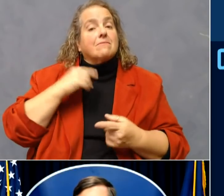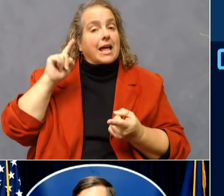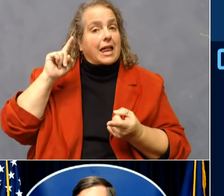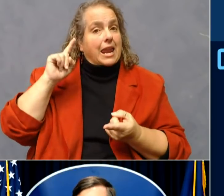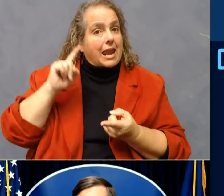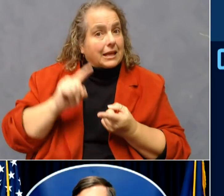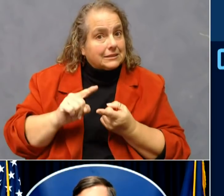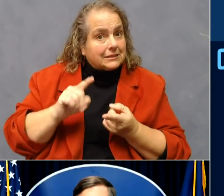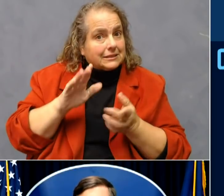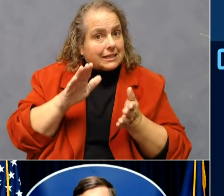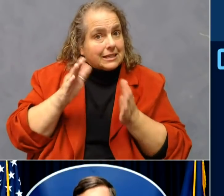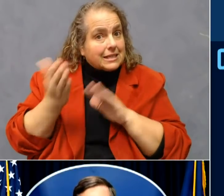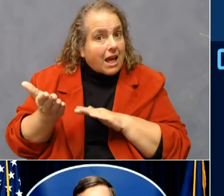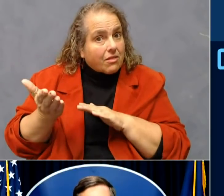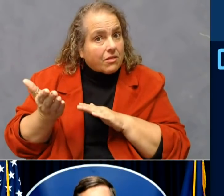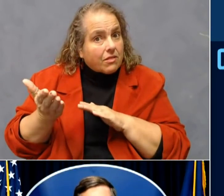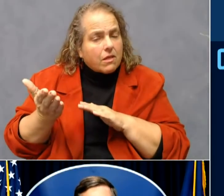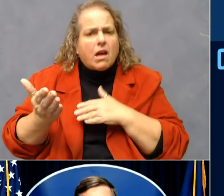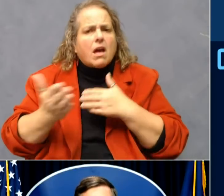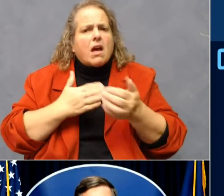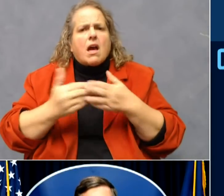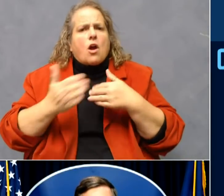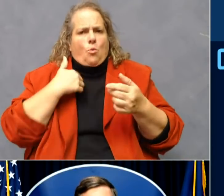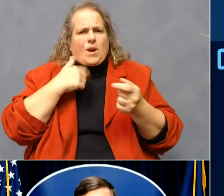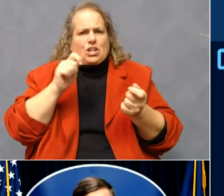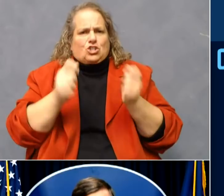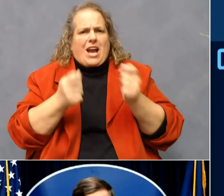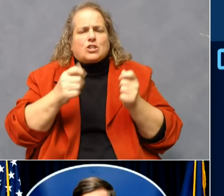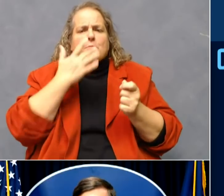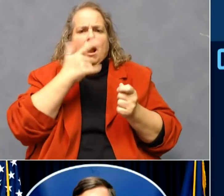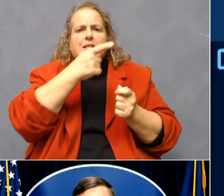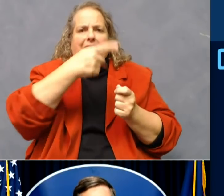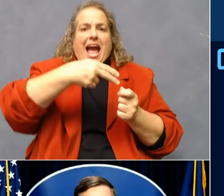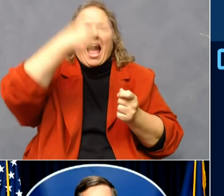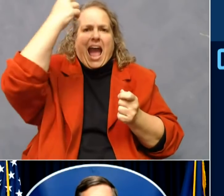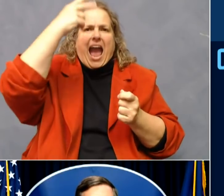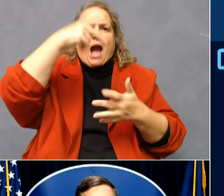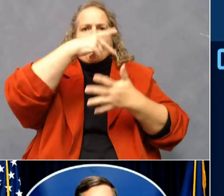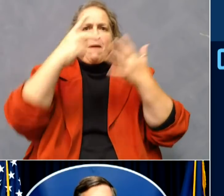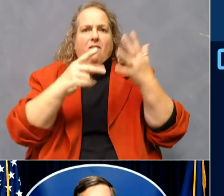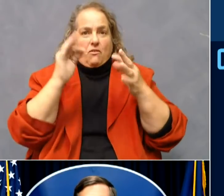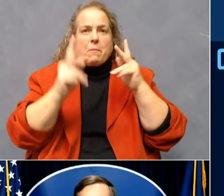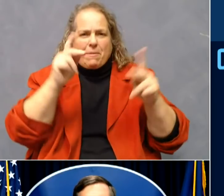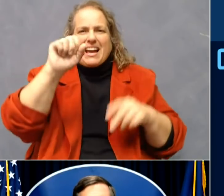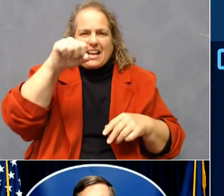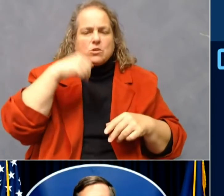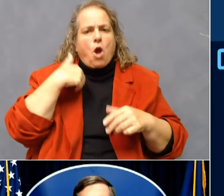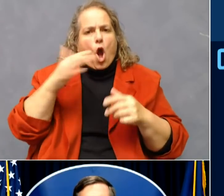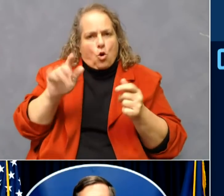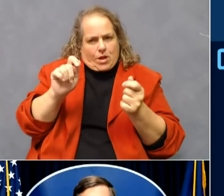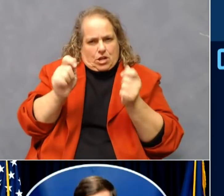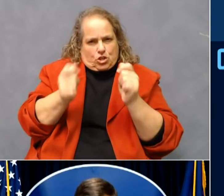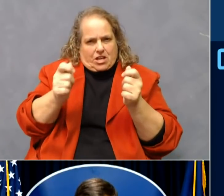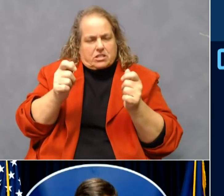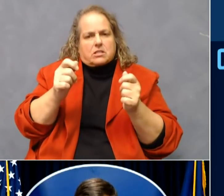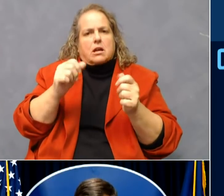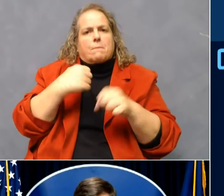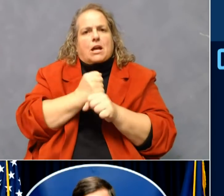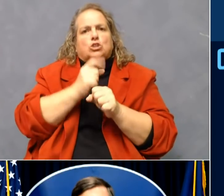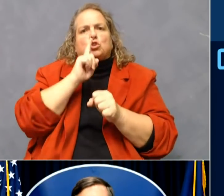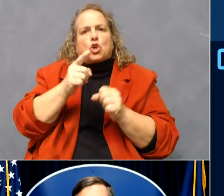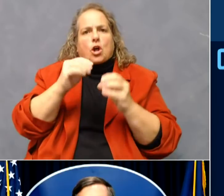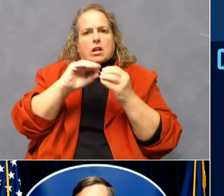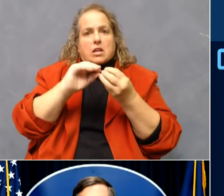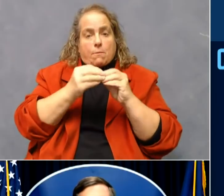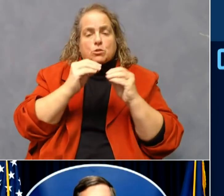by population, than many of our neighbors. This is the strong action we're taking, and I know it comes with sacrifice,